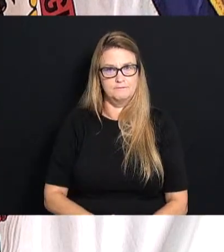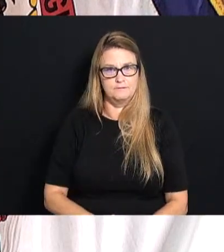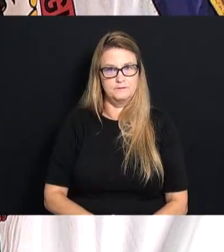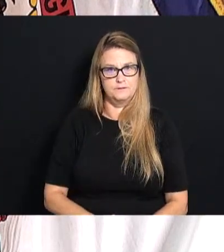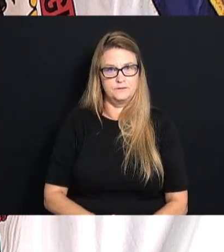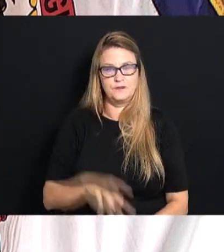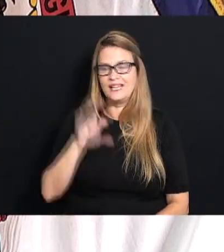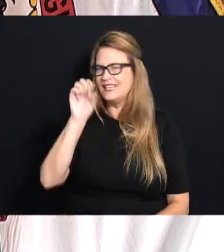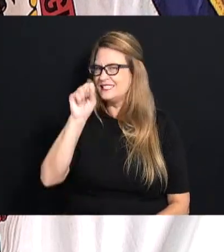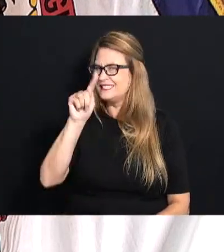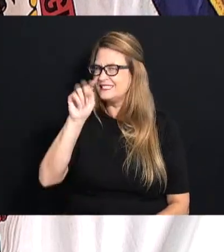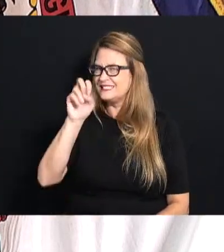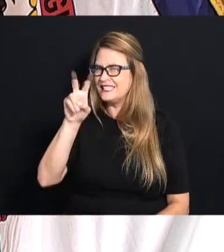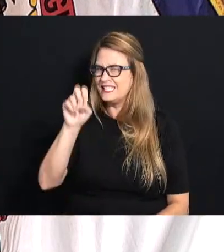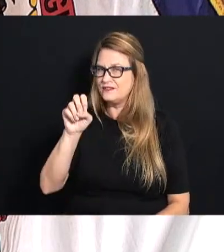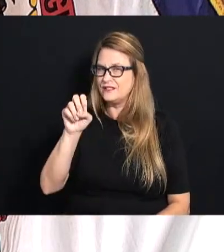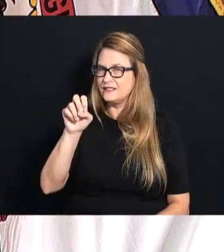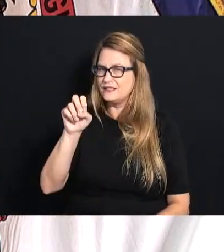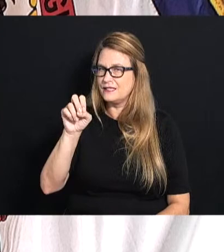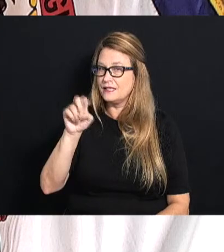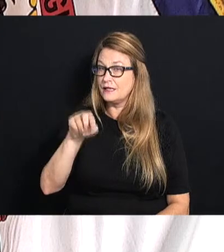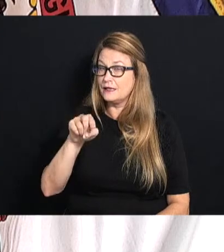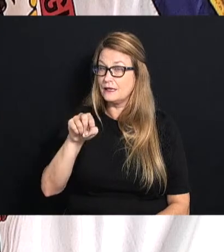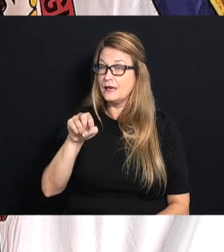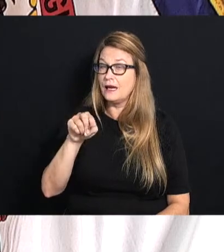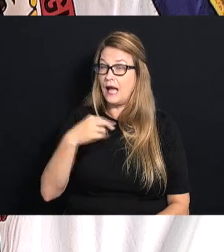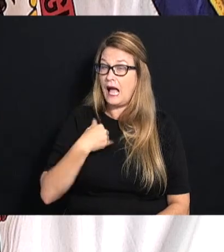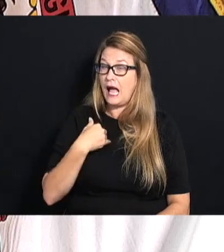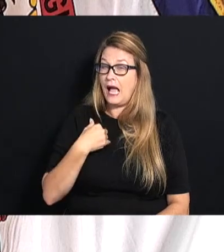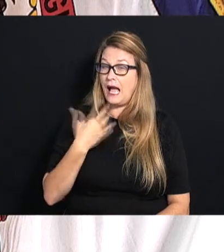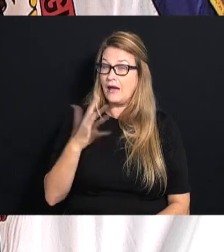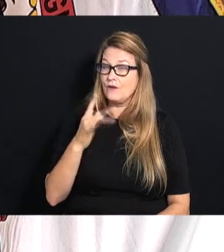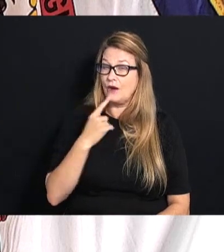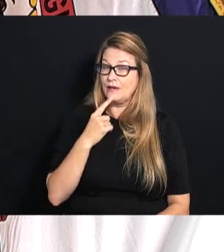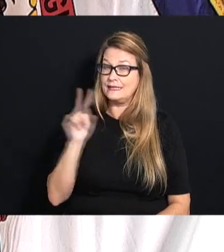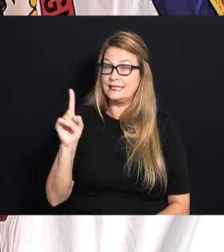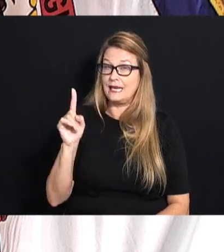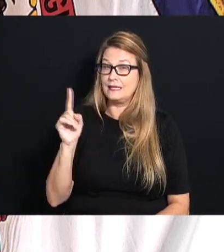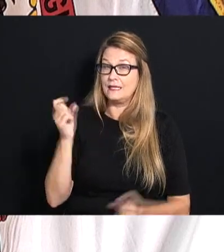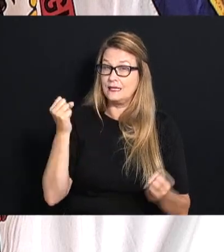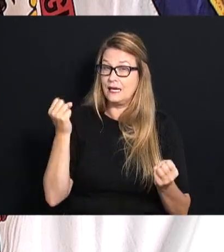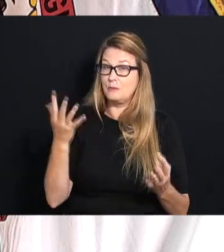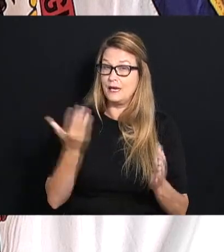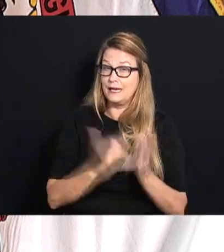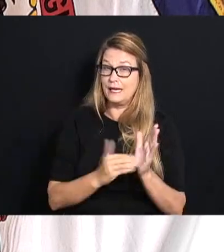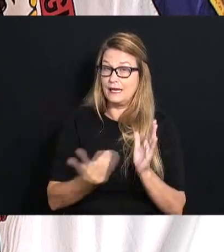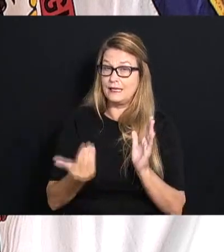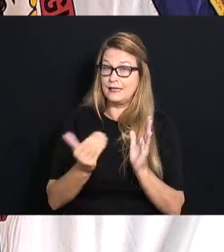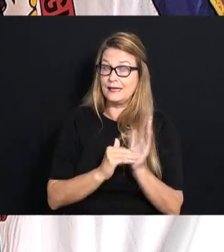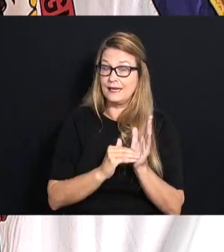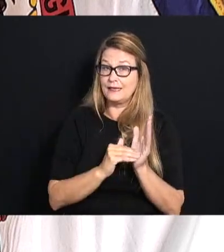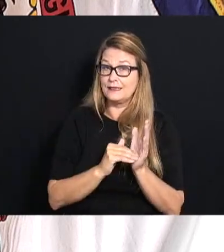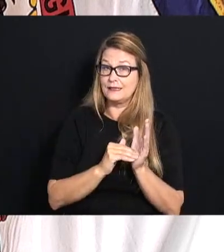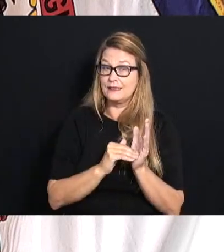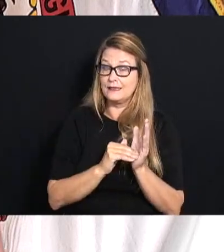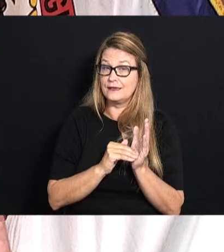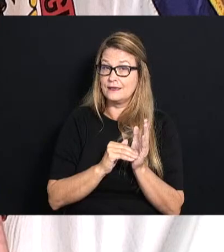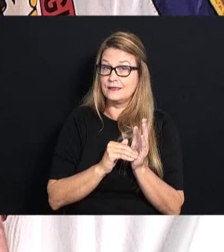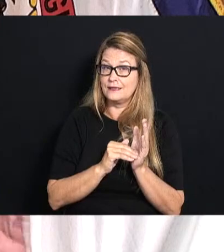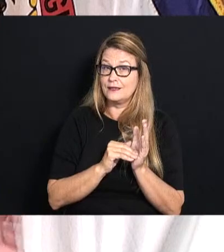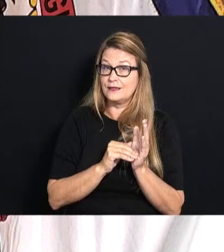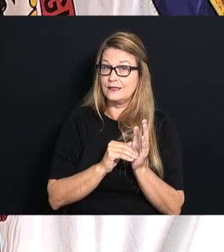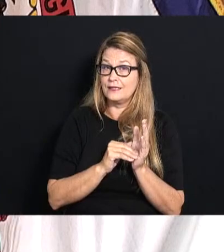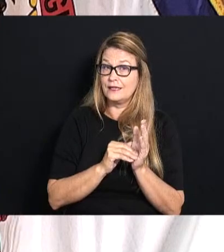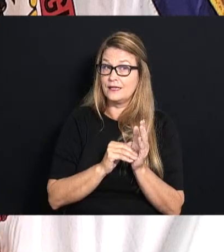Stephen, I've said it 1,000 times. You know, I said it